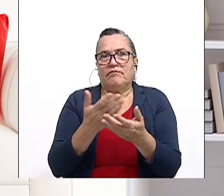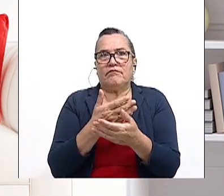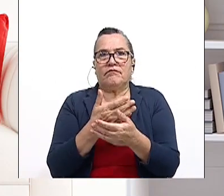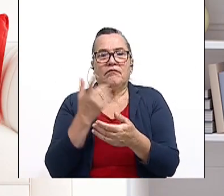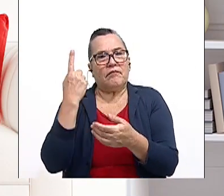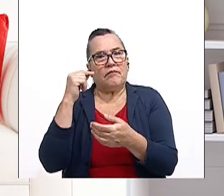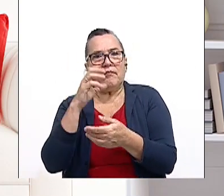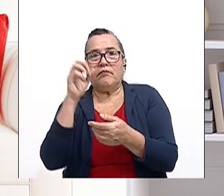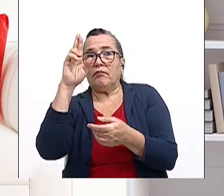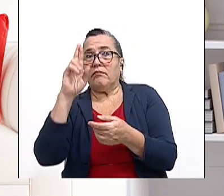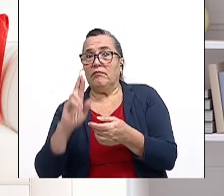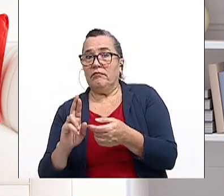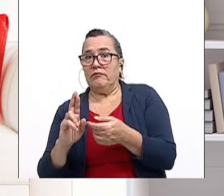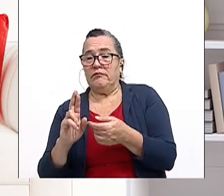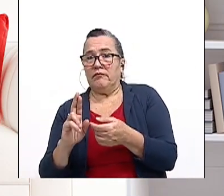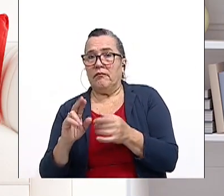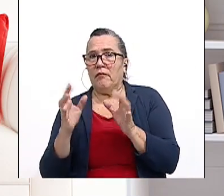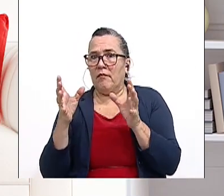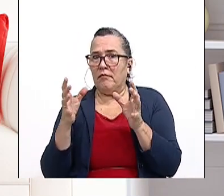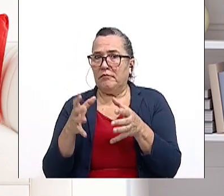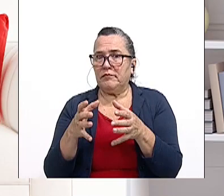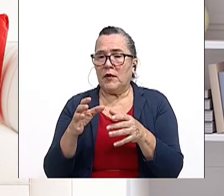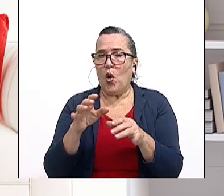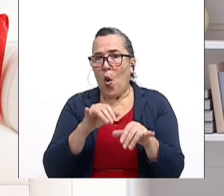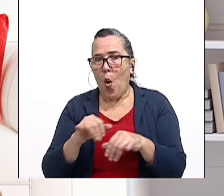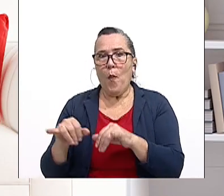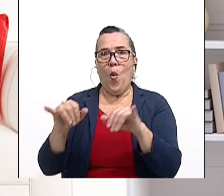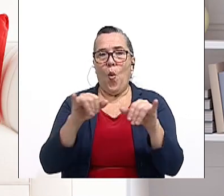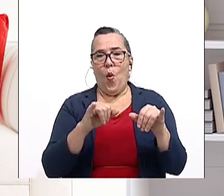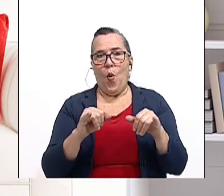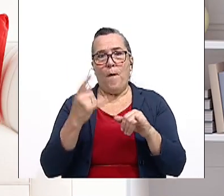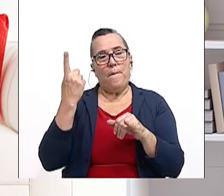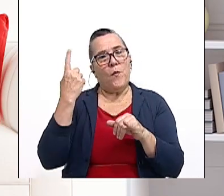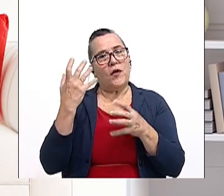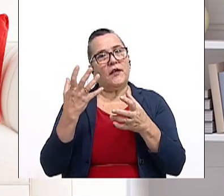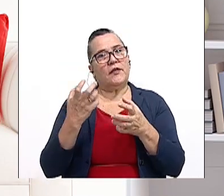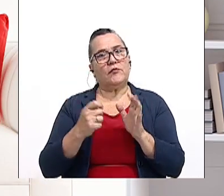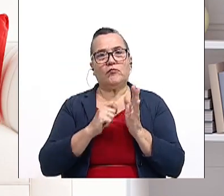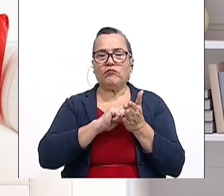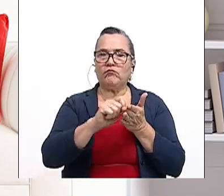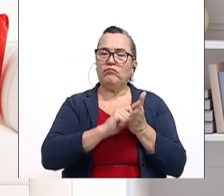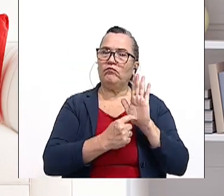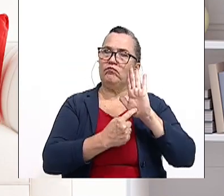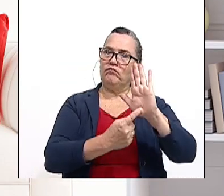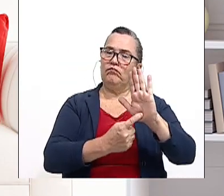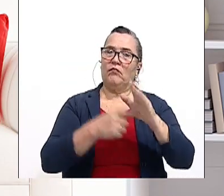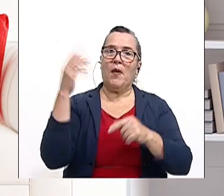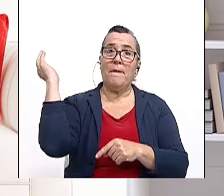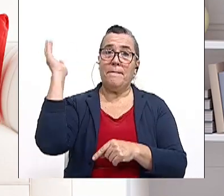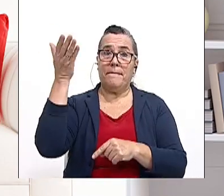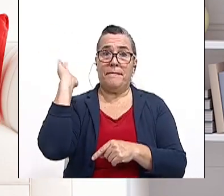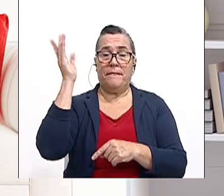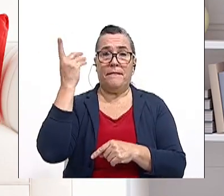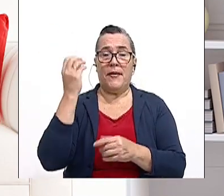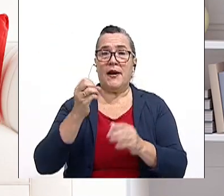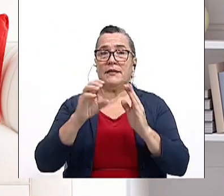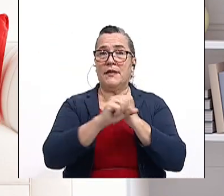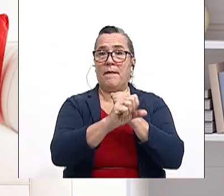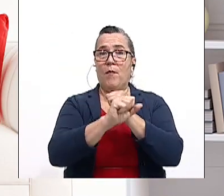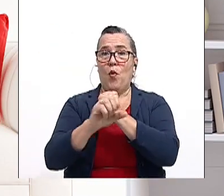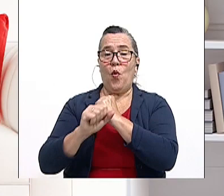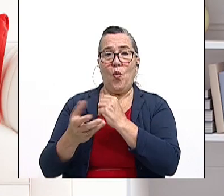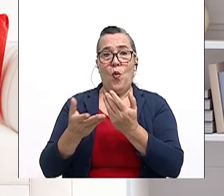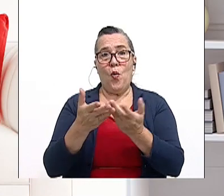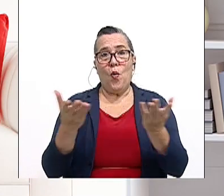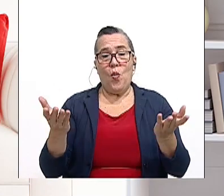Costa Ricans because we want to write an expository paragraph to be published on